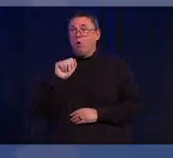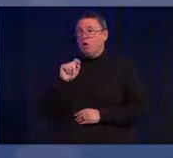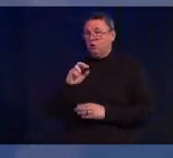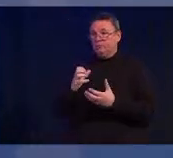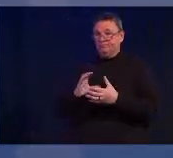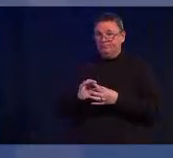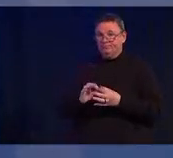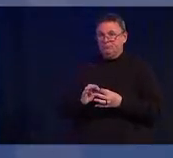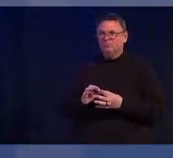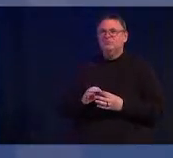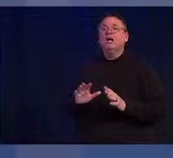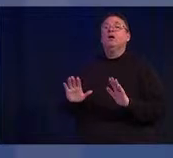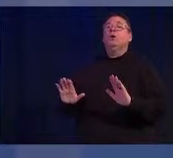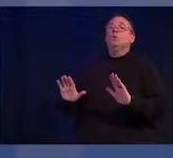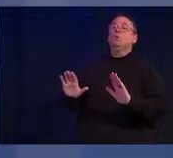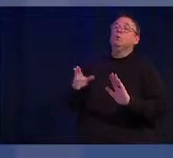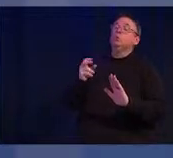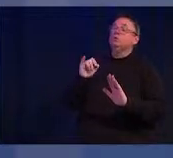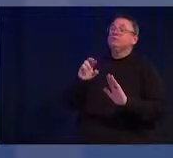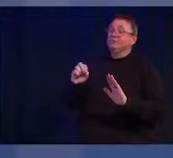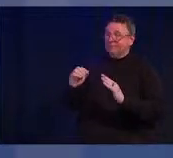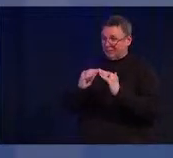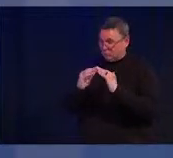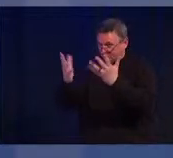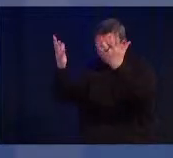Fellow Hoosiers,